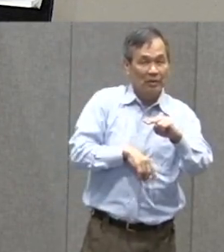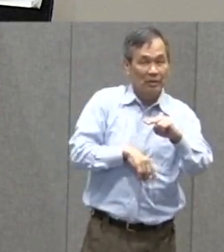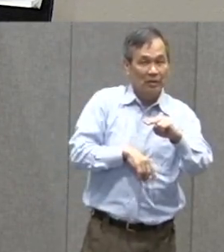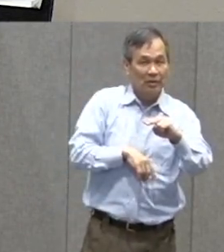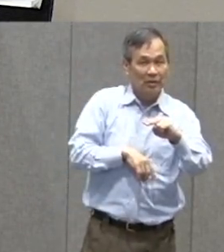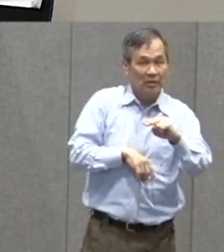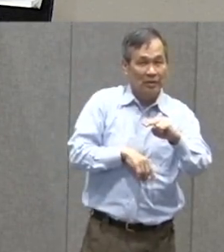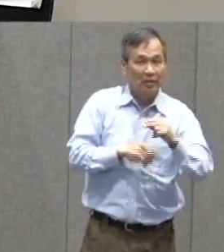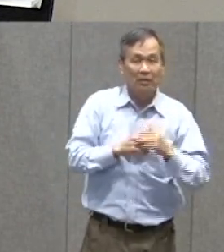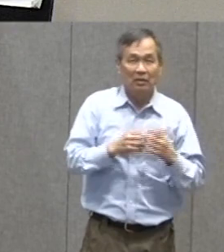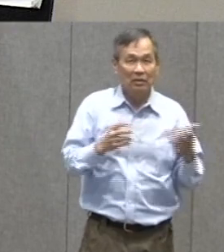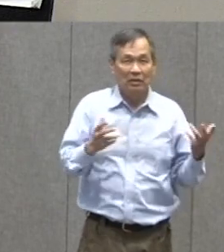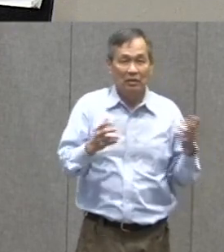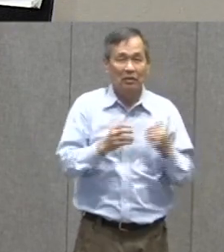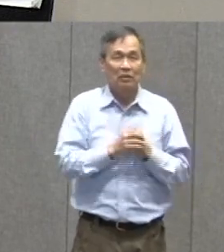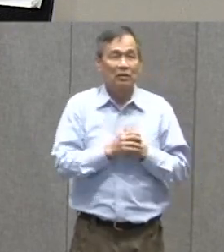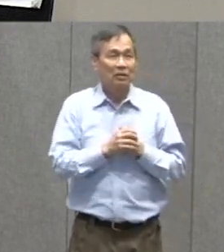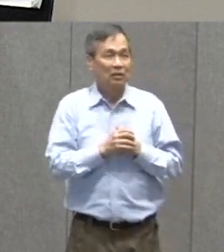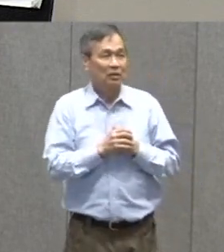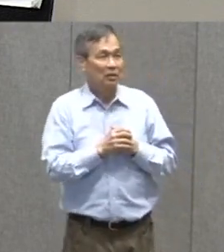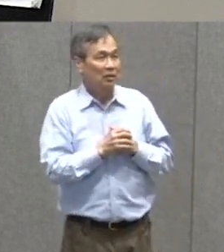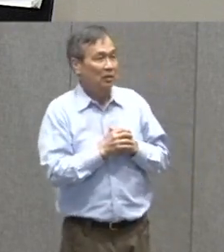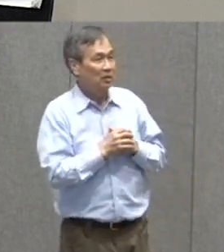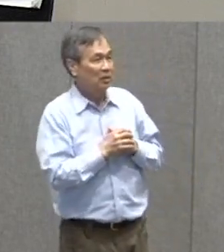feet? Okay.